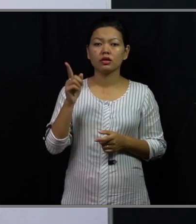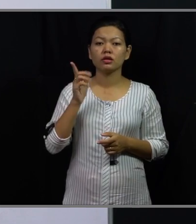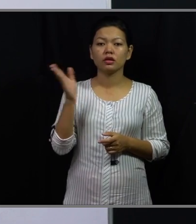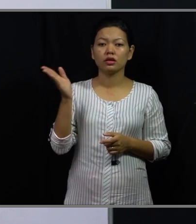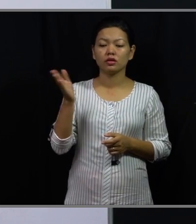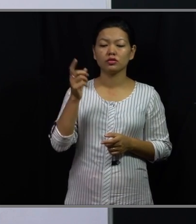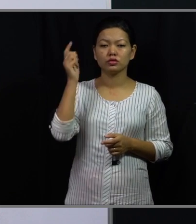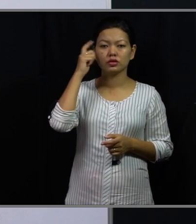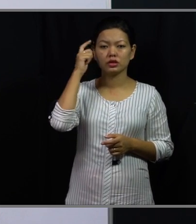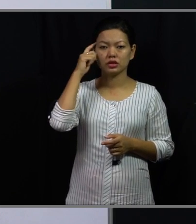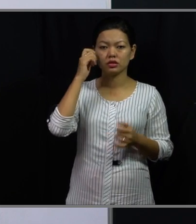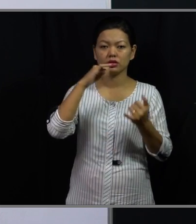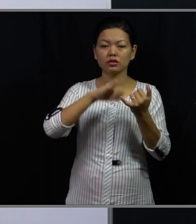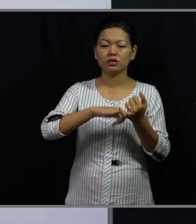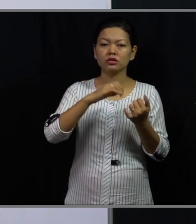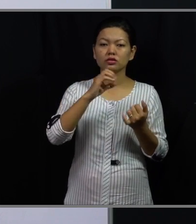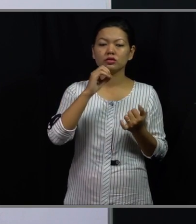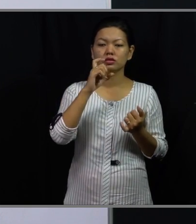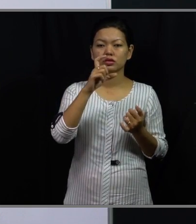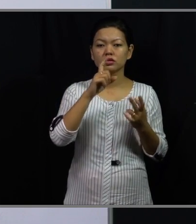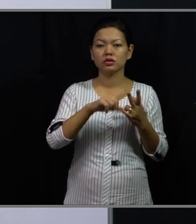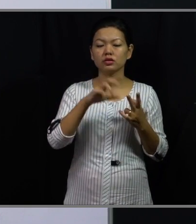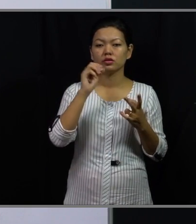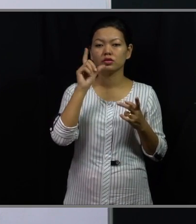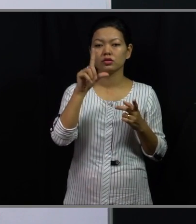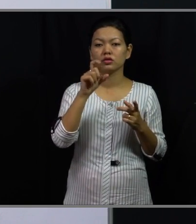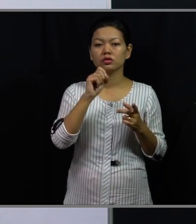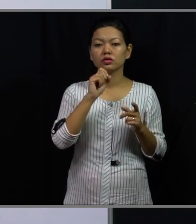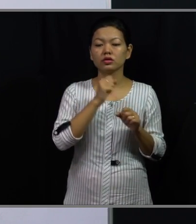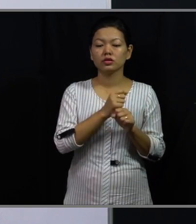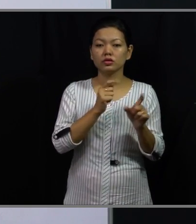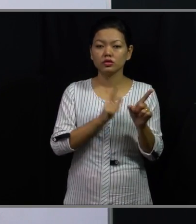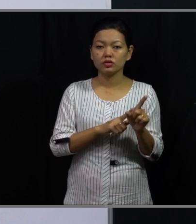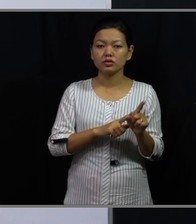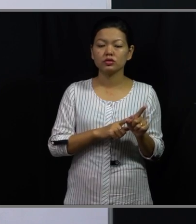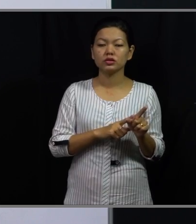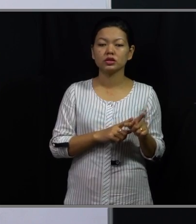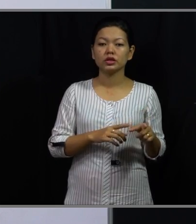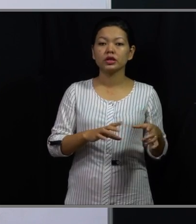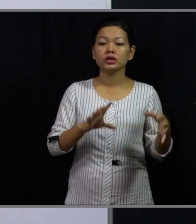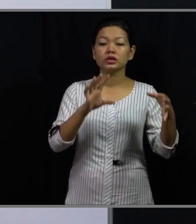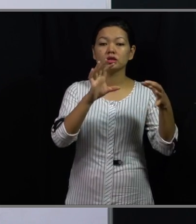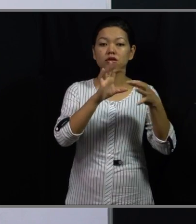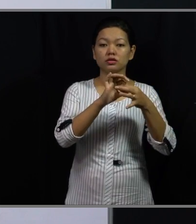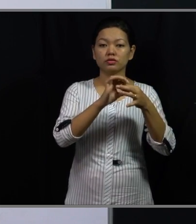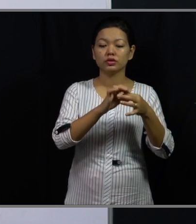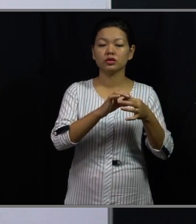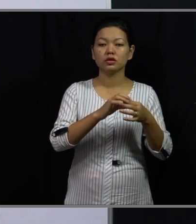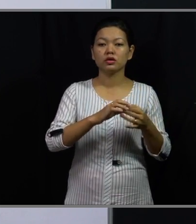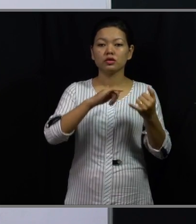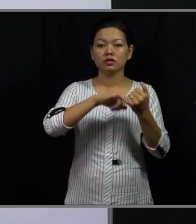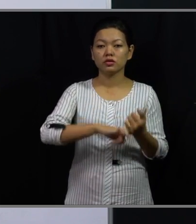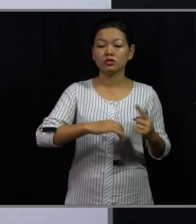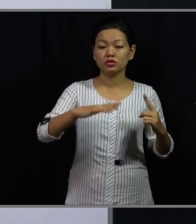sociology is a specific science, deals with specifically with the society, and they are independent